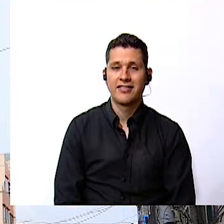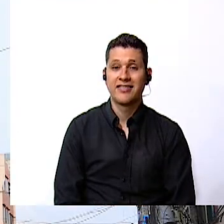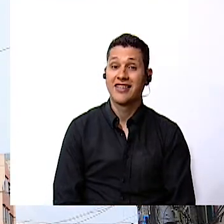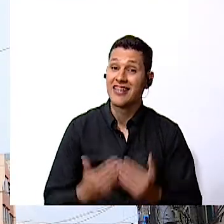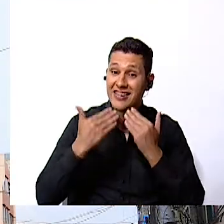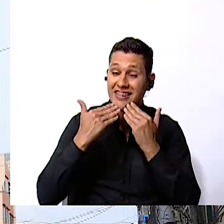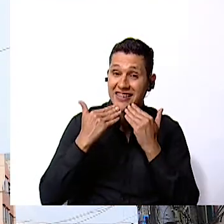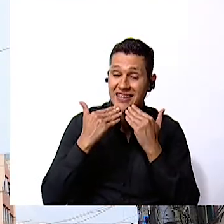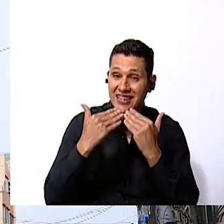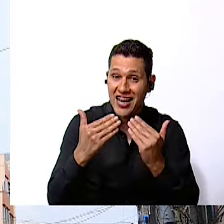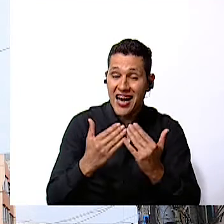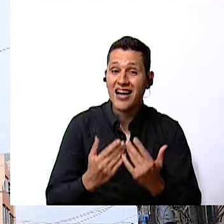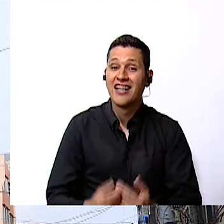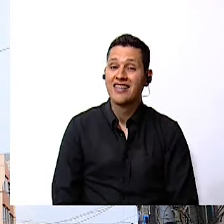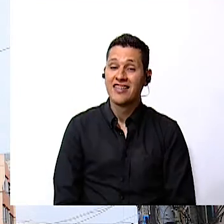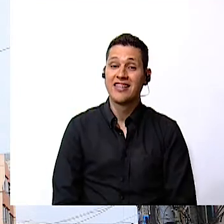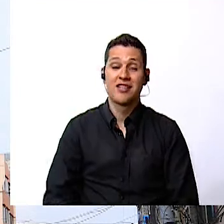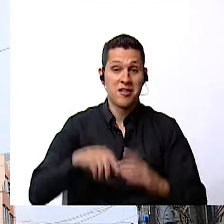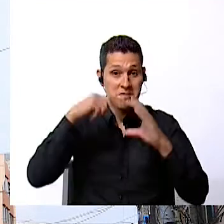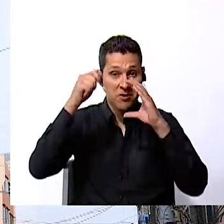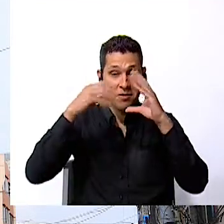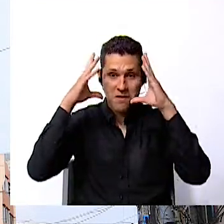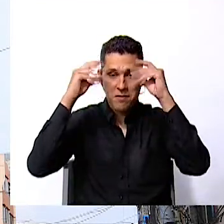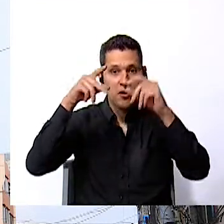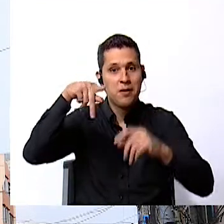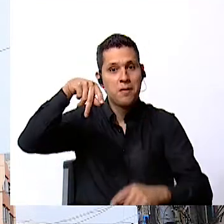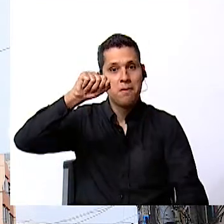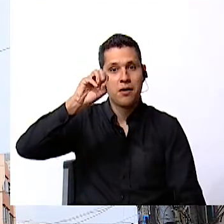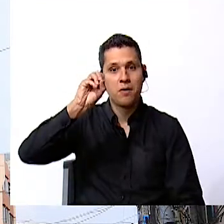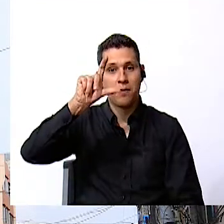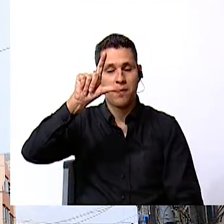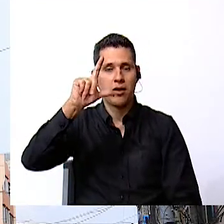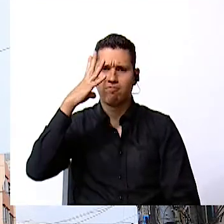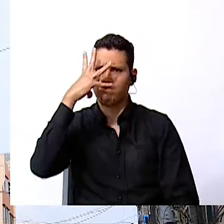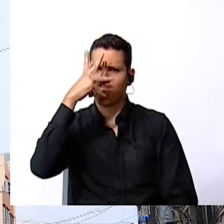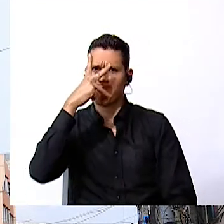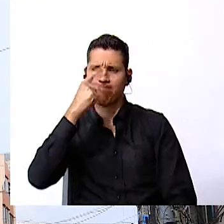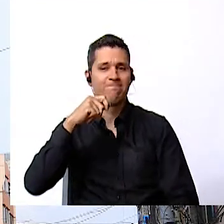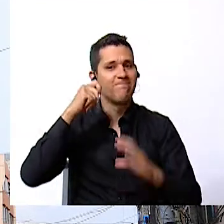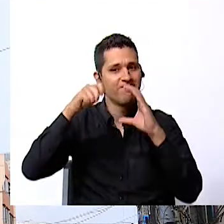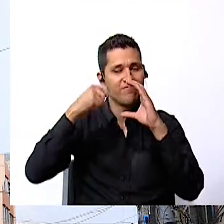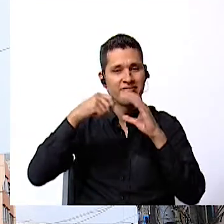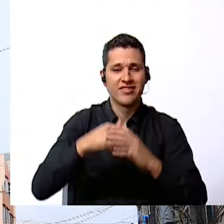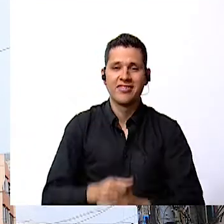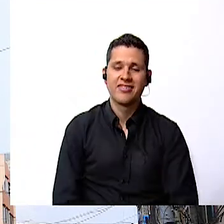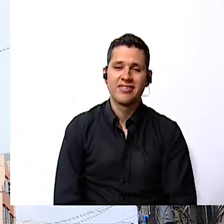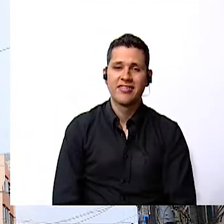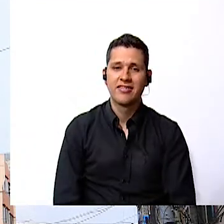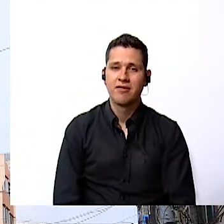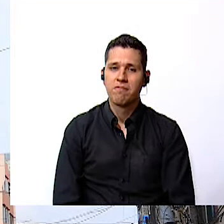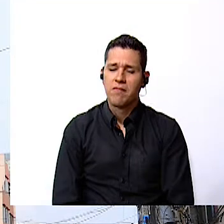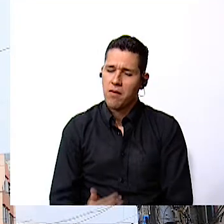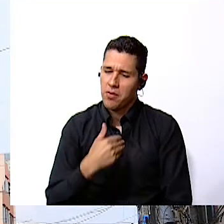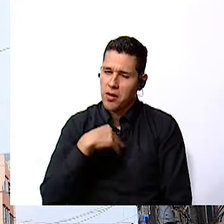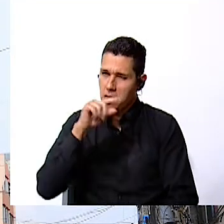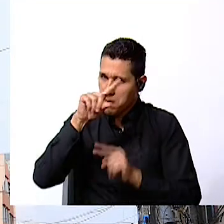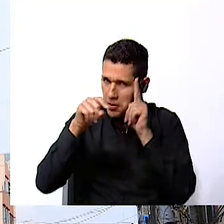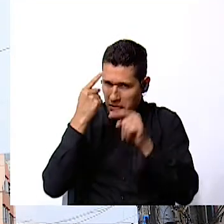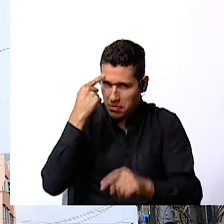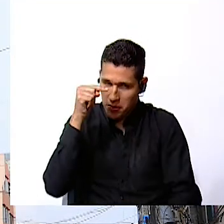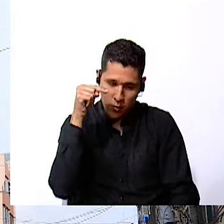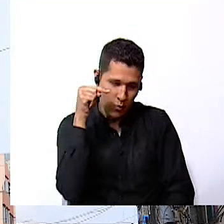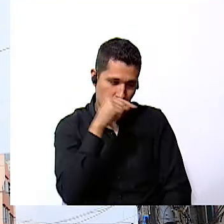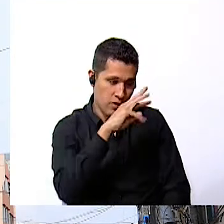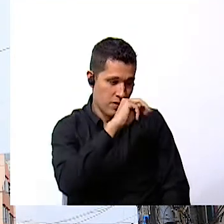Thank you very much, UNICEF and Paola, for that wonderful video. I loved it. I have some questions for you, Maria, and